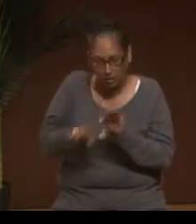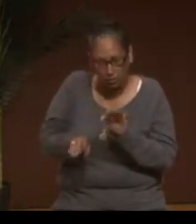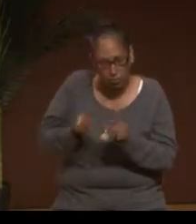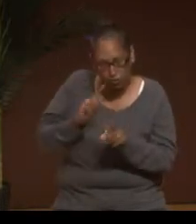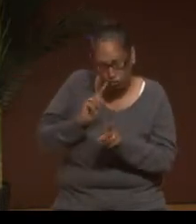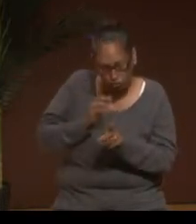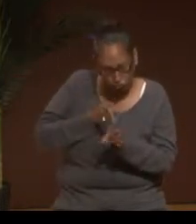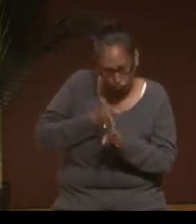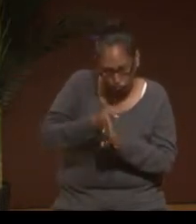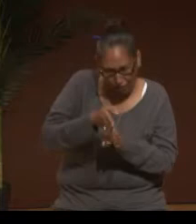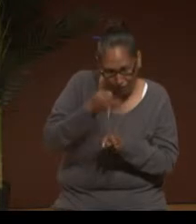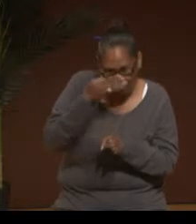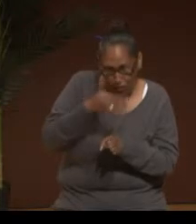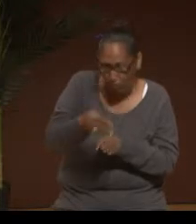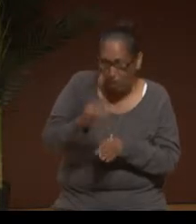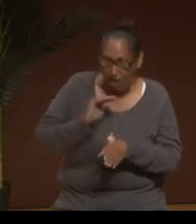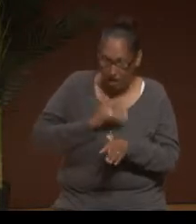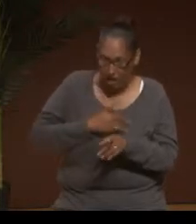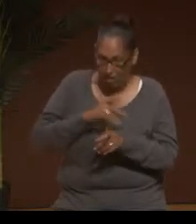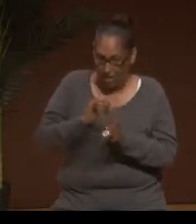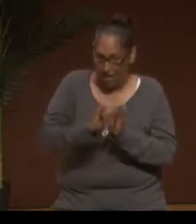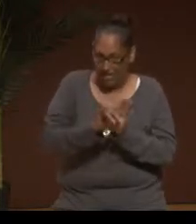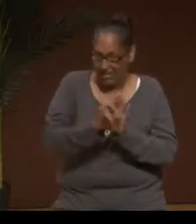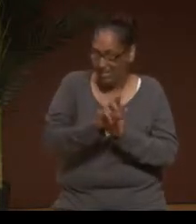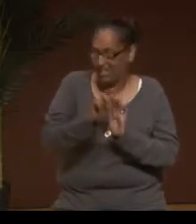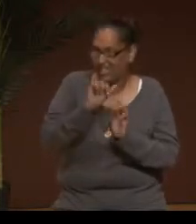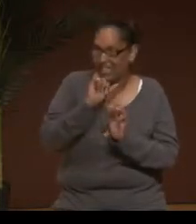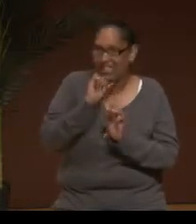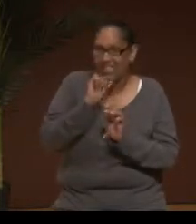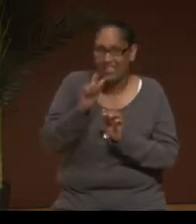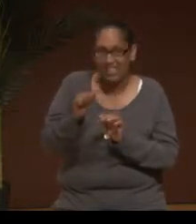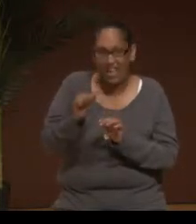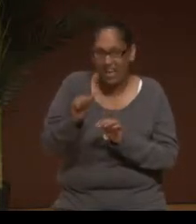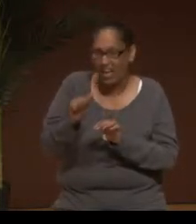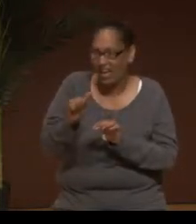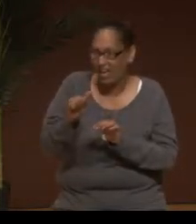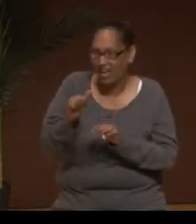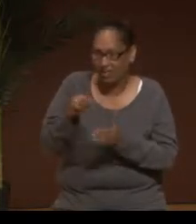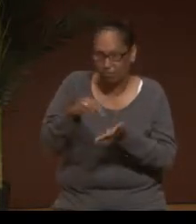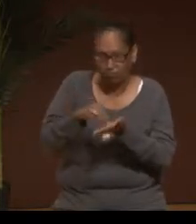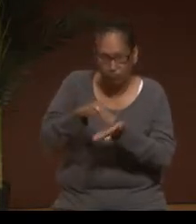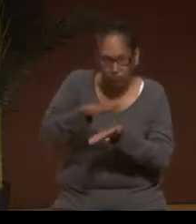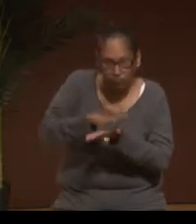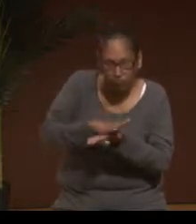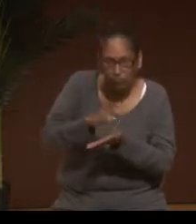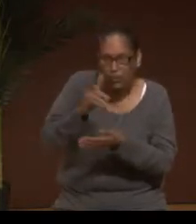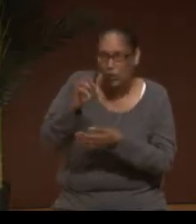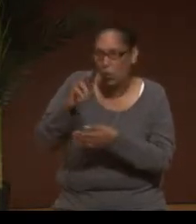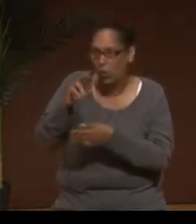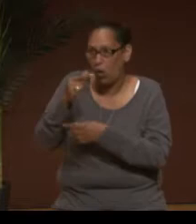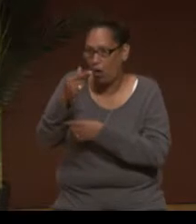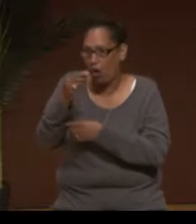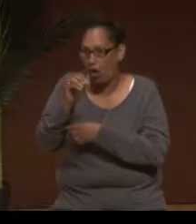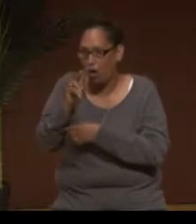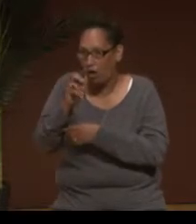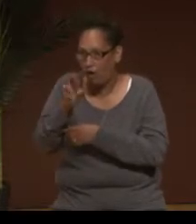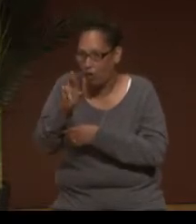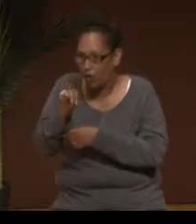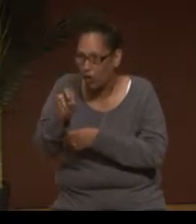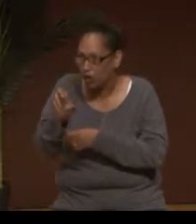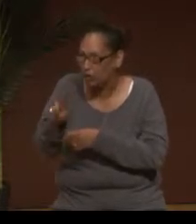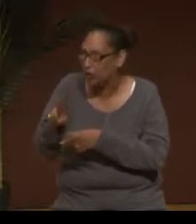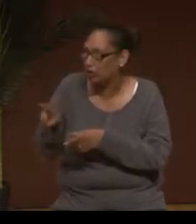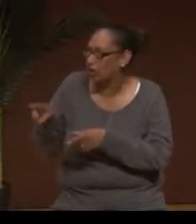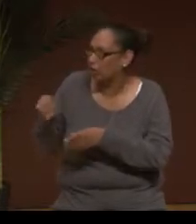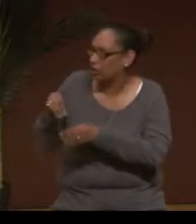clear-cut. Our identities are not ingrained in our DNA or governed by the genetic material that we carry in our bodies. Rather,